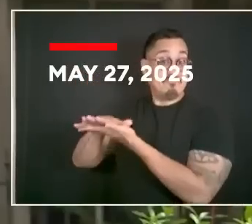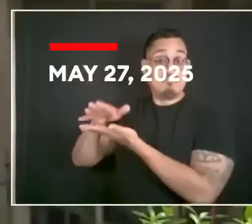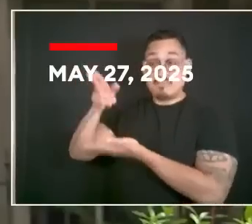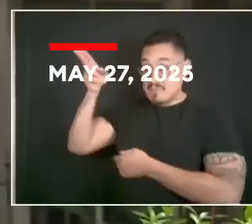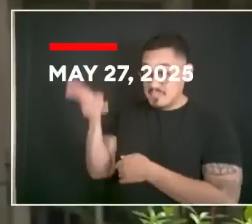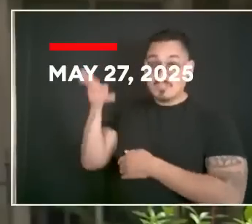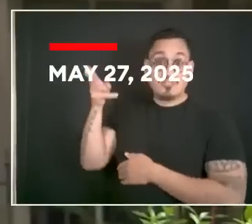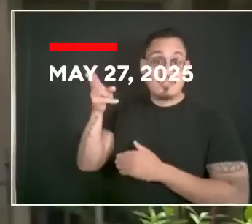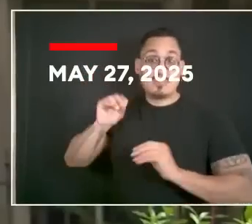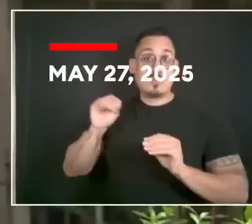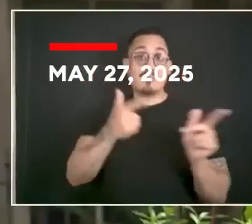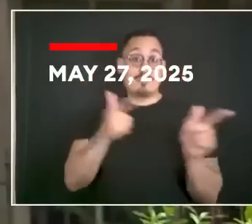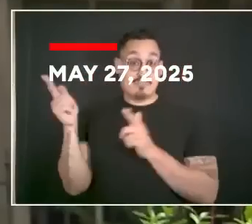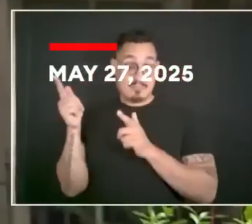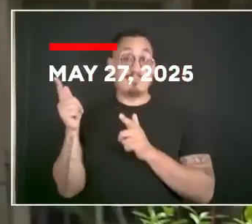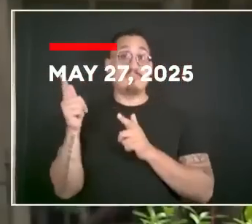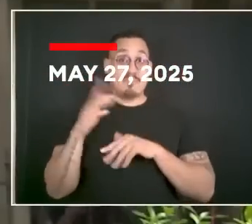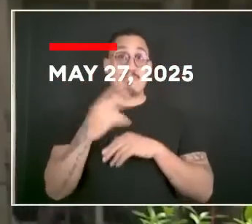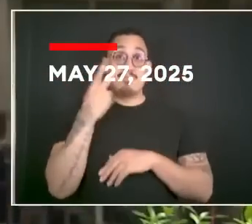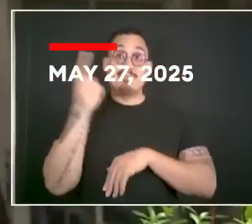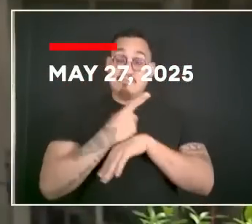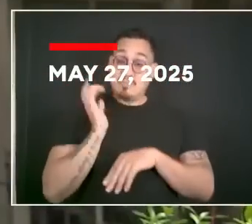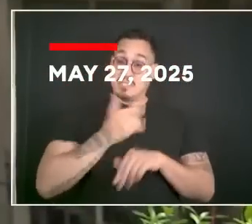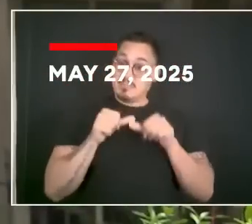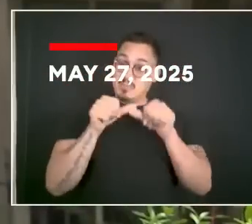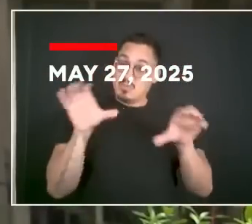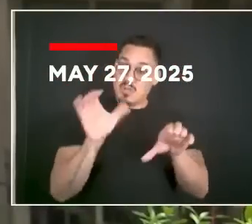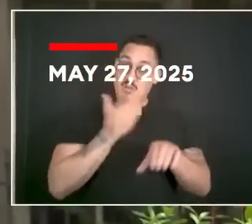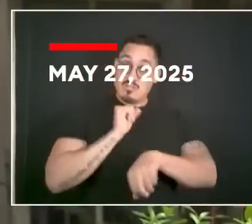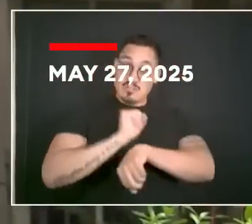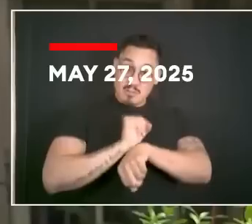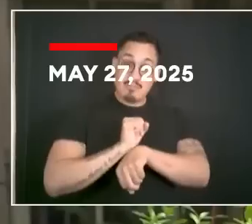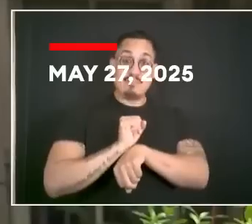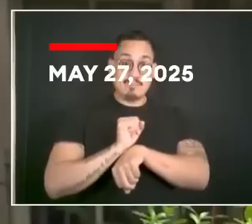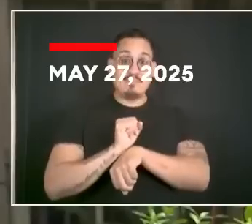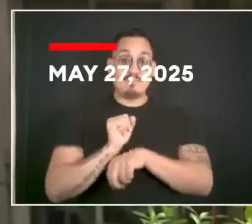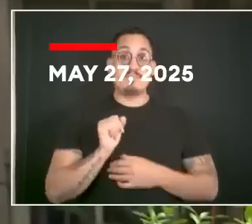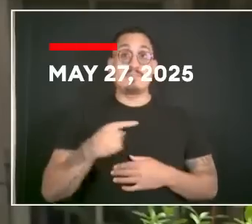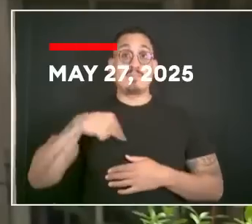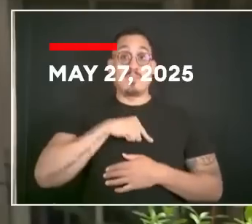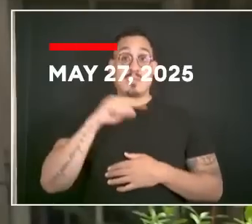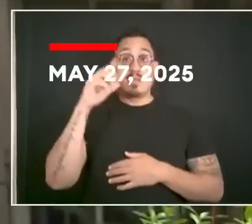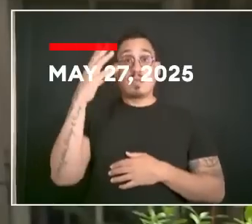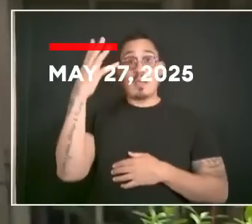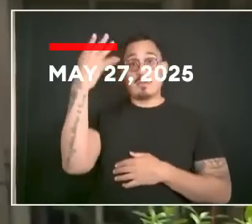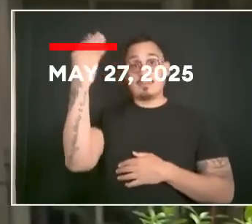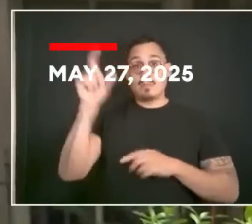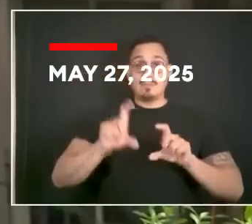job that we're continuing to do. Our We Outside logo is something significant to